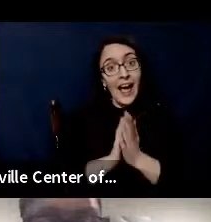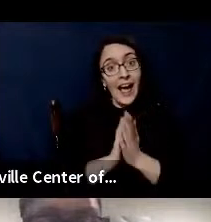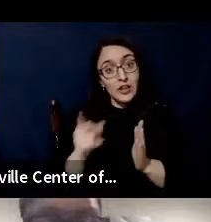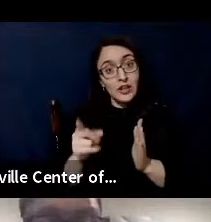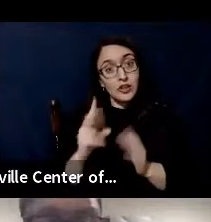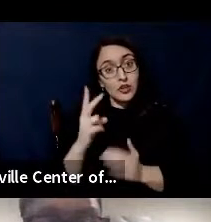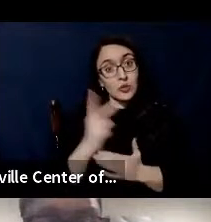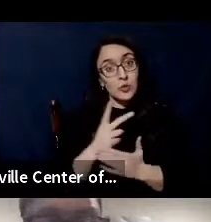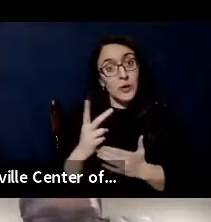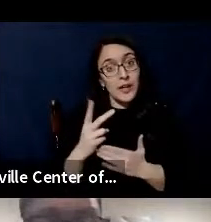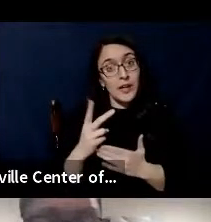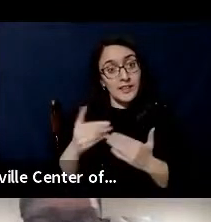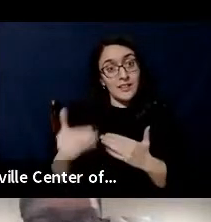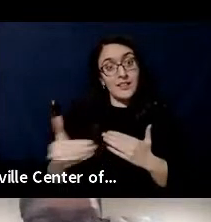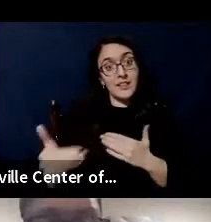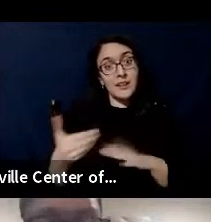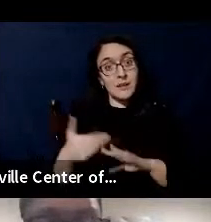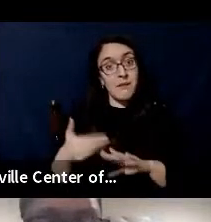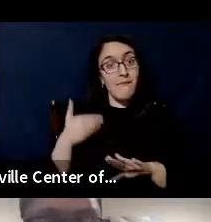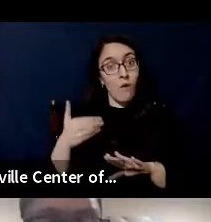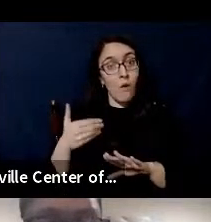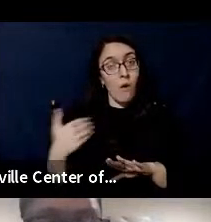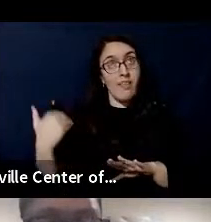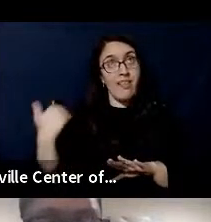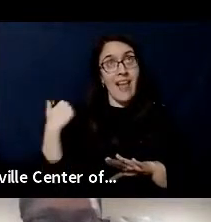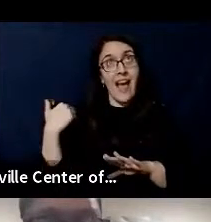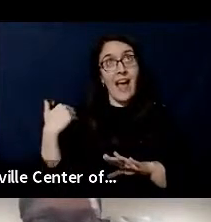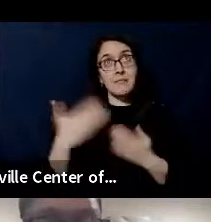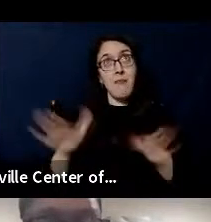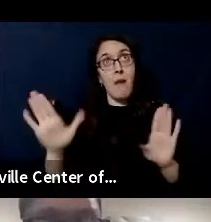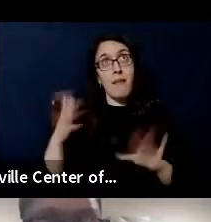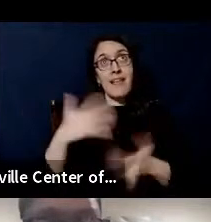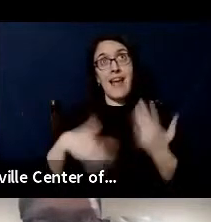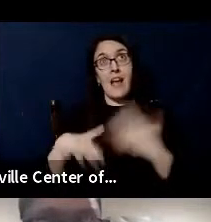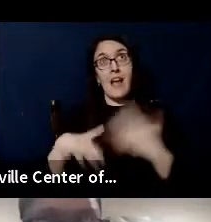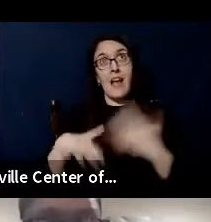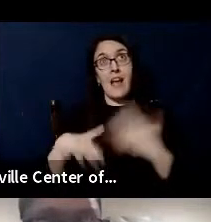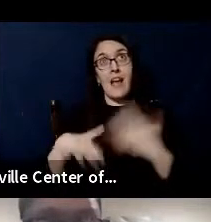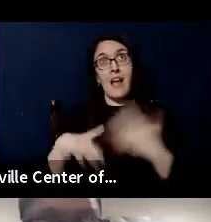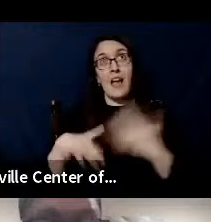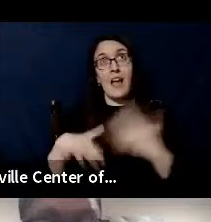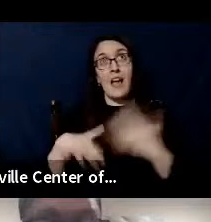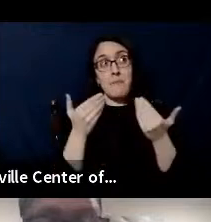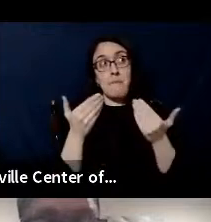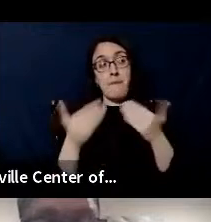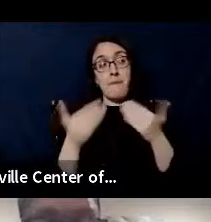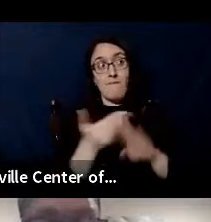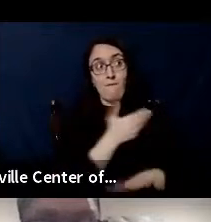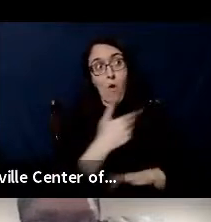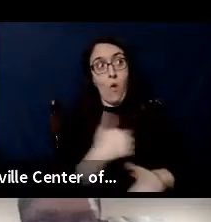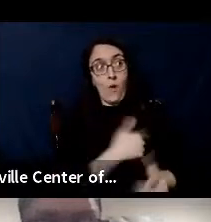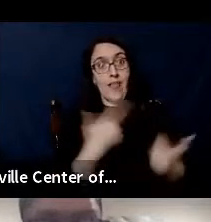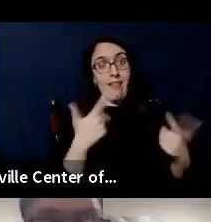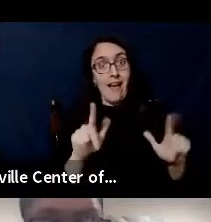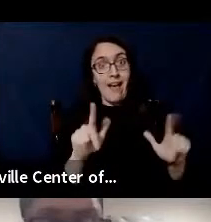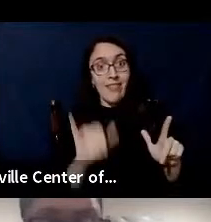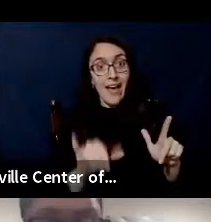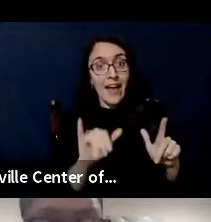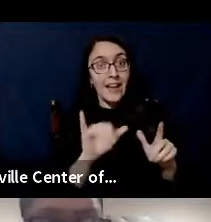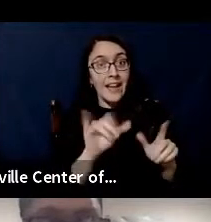the last group gathering policy sunset, have you had complaints? Have you